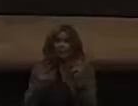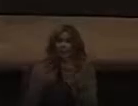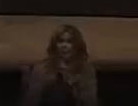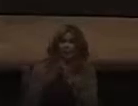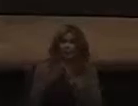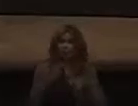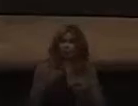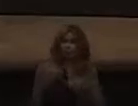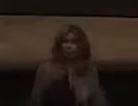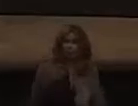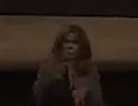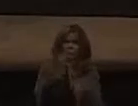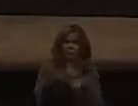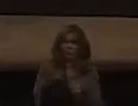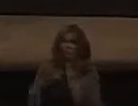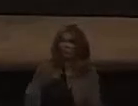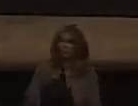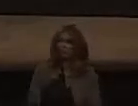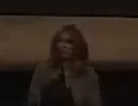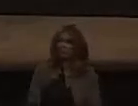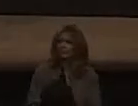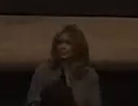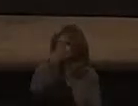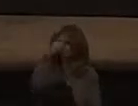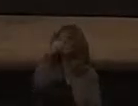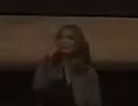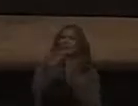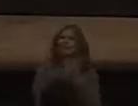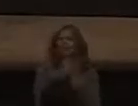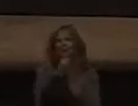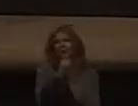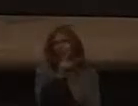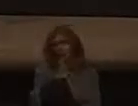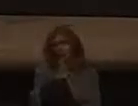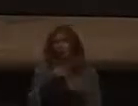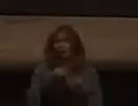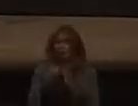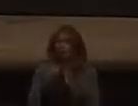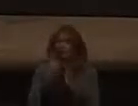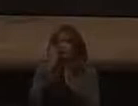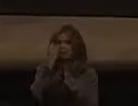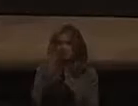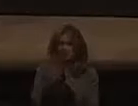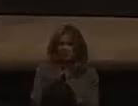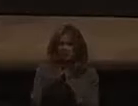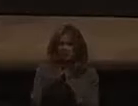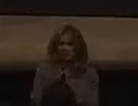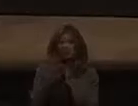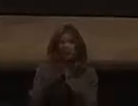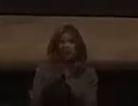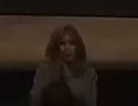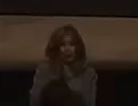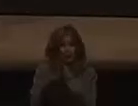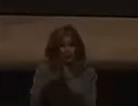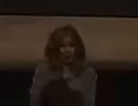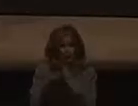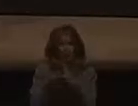I can give you one example that isn't really culturally related. Voting is an example where